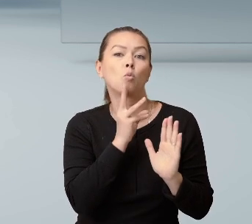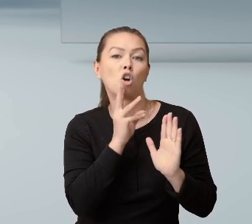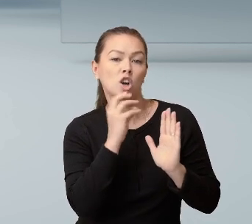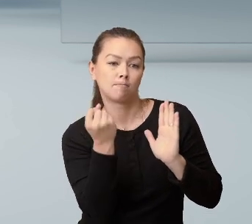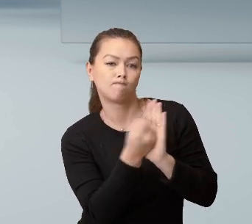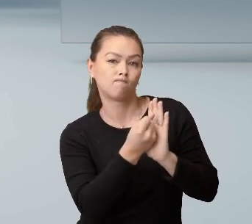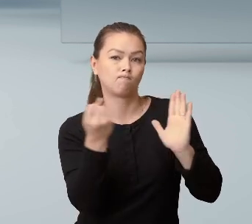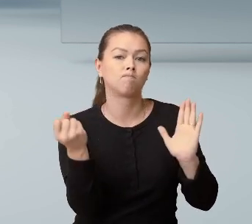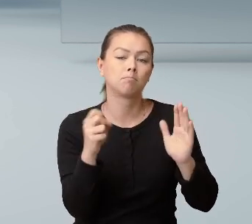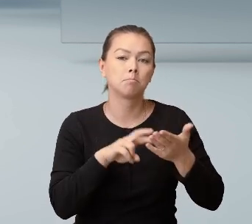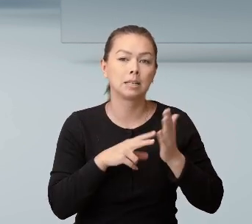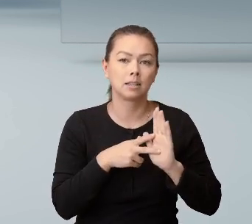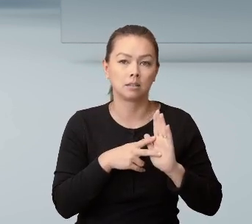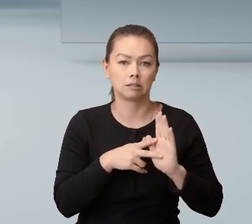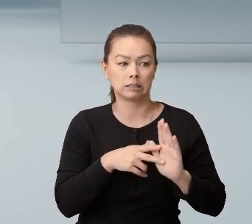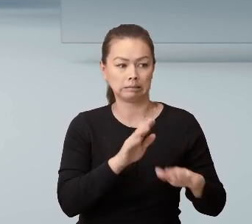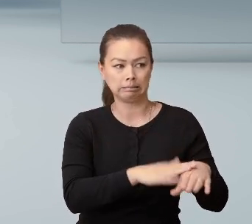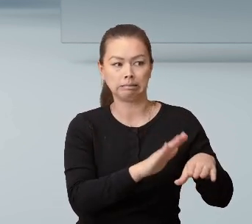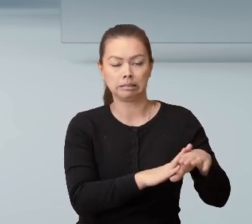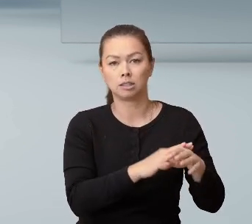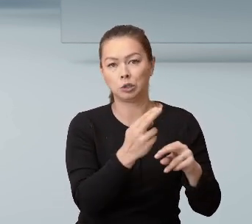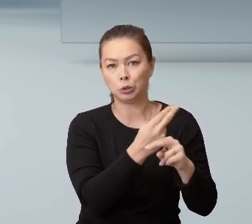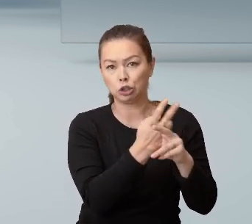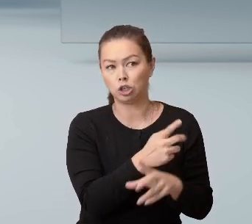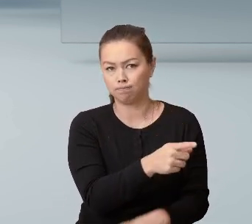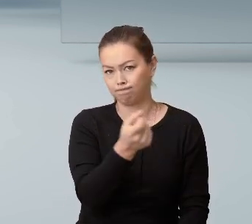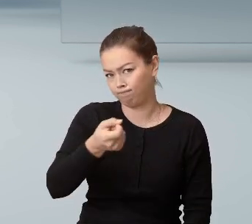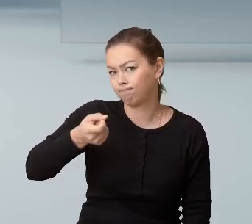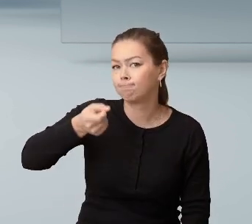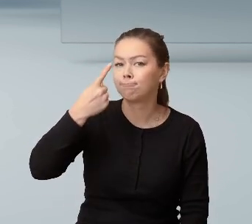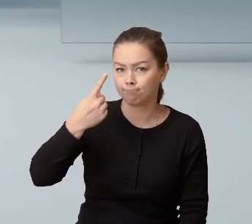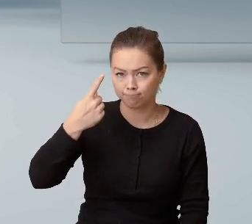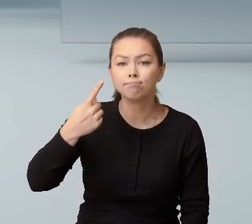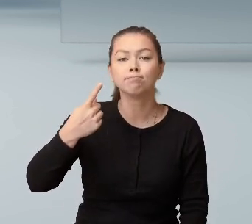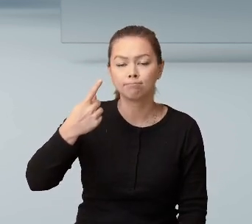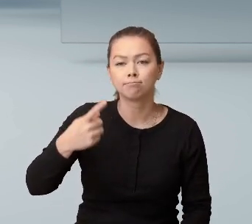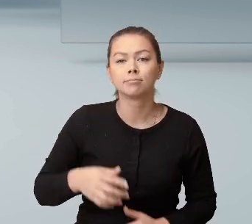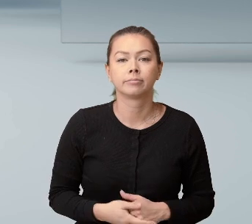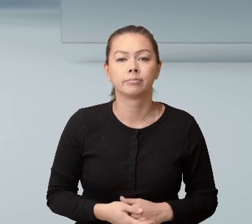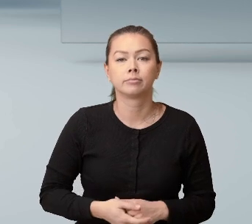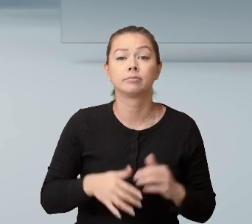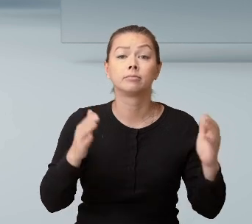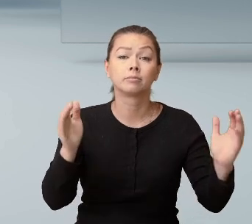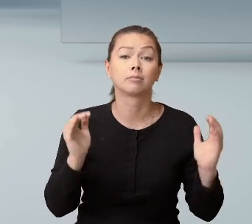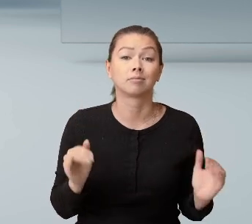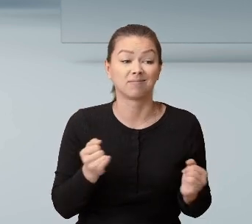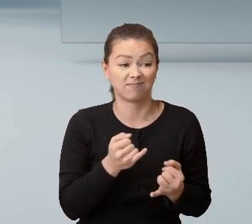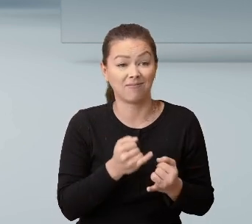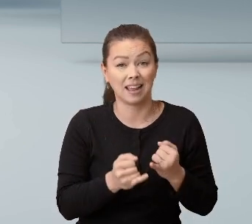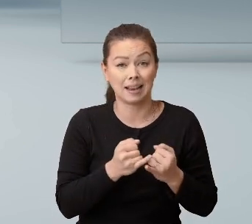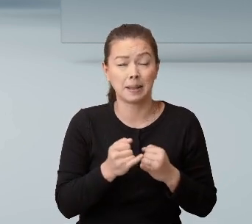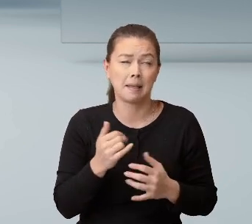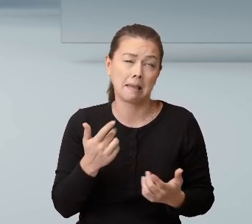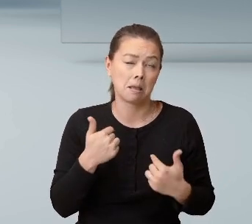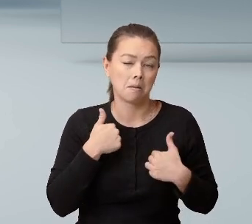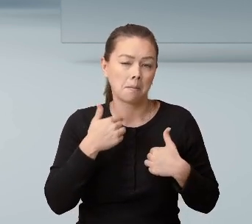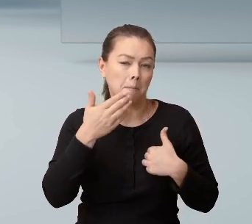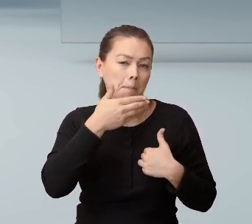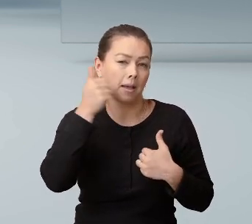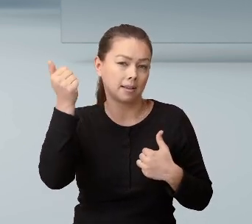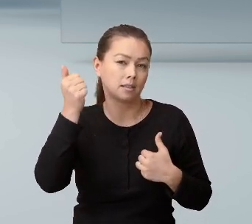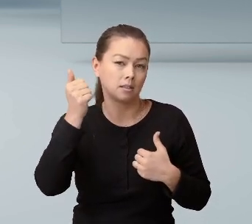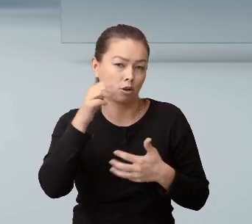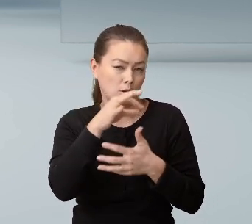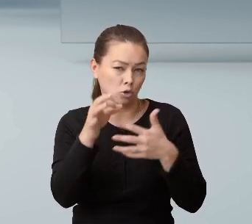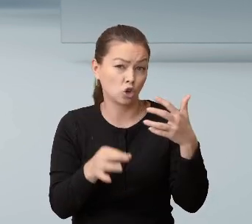as additional flags for users to make sure they understand what it is. And then finally, in this area, probably the best